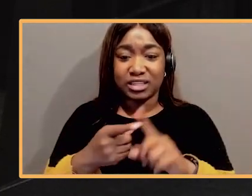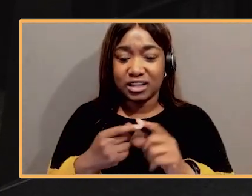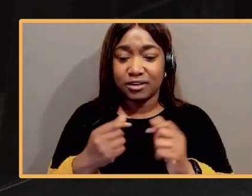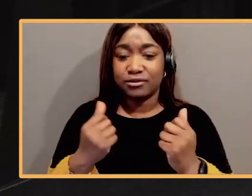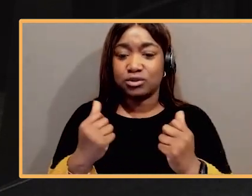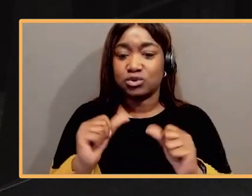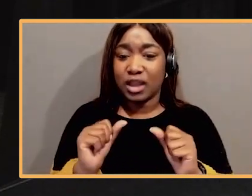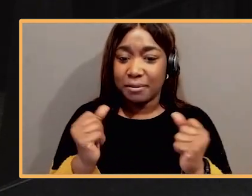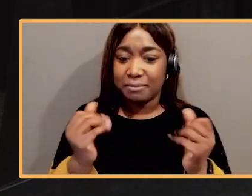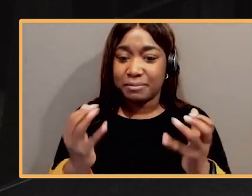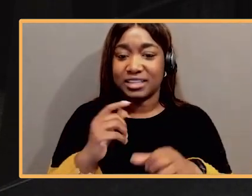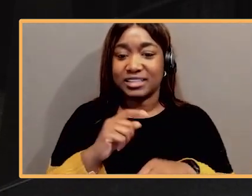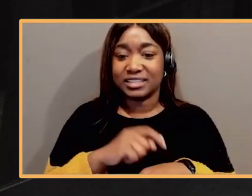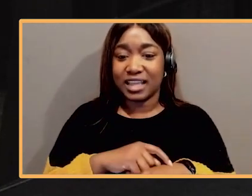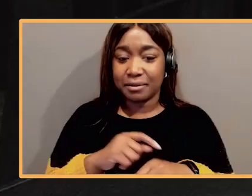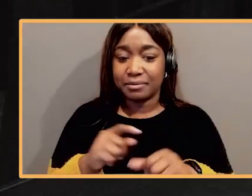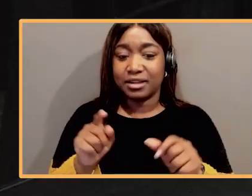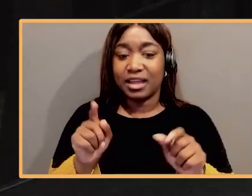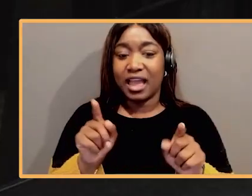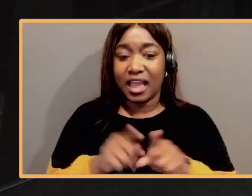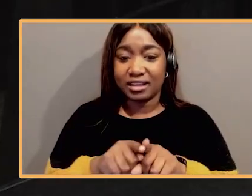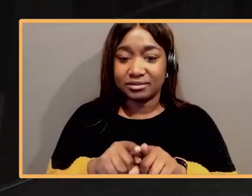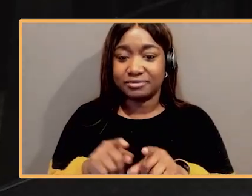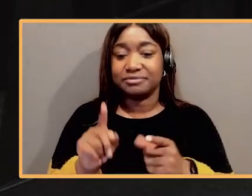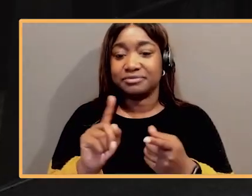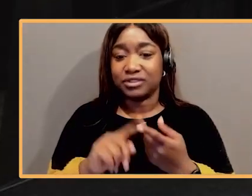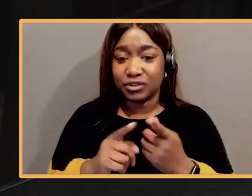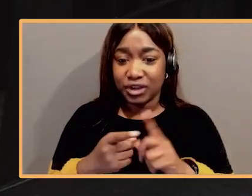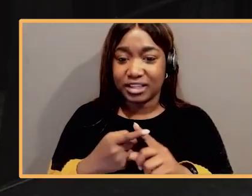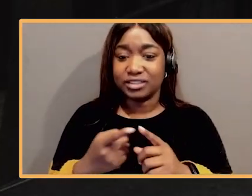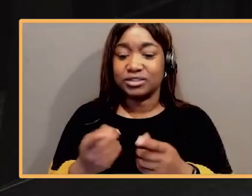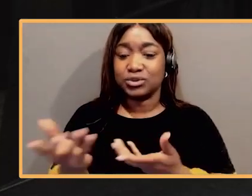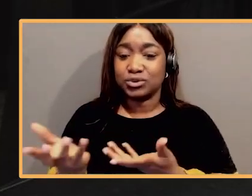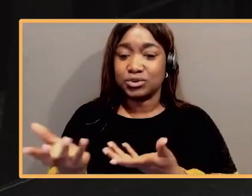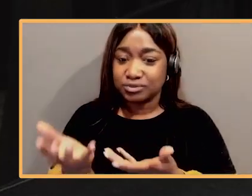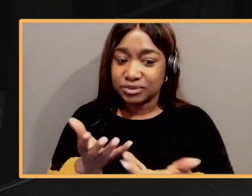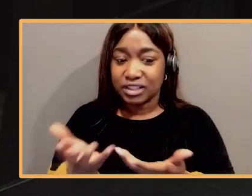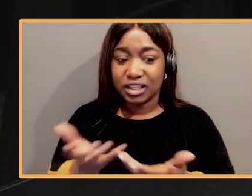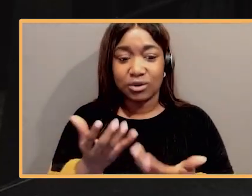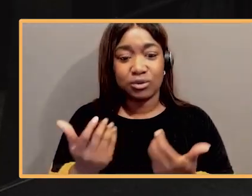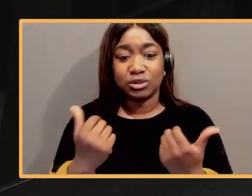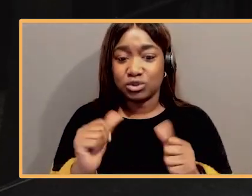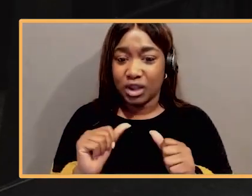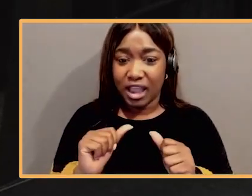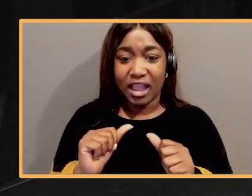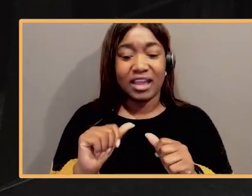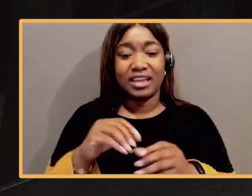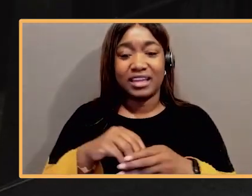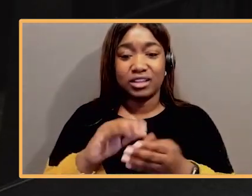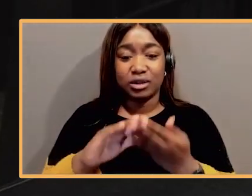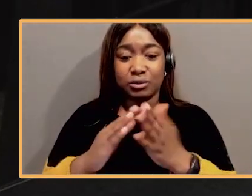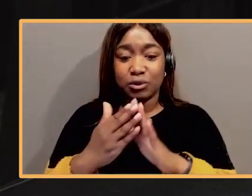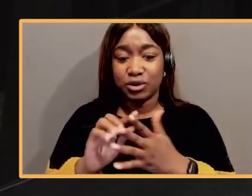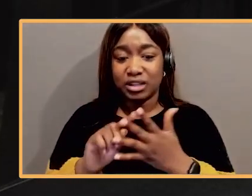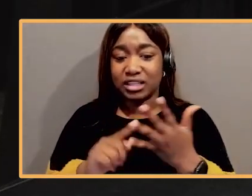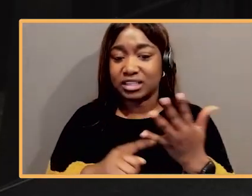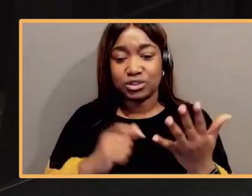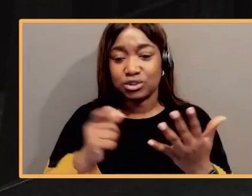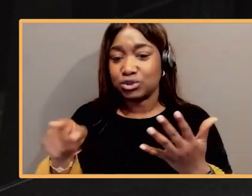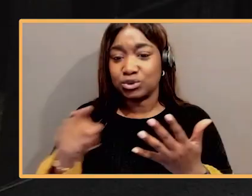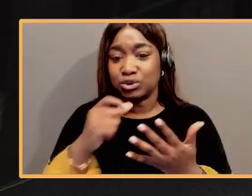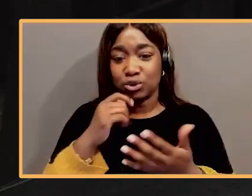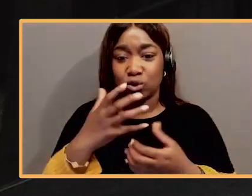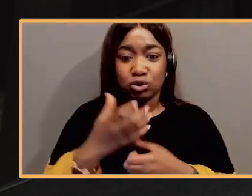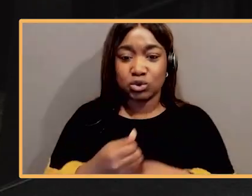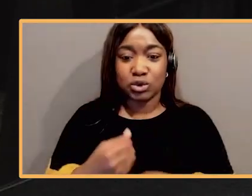those communities. And it's hard. You don't trust us. I don't know what else I can do for you